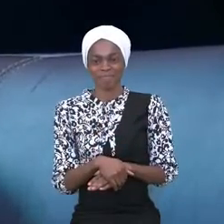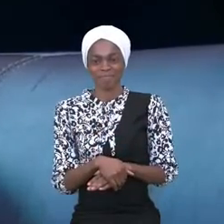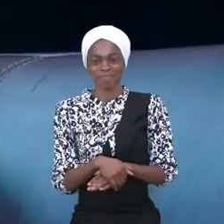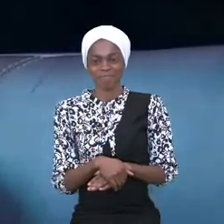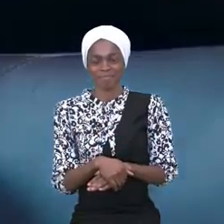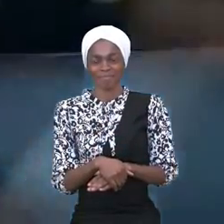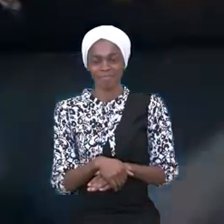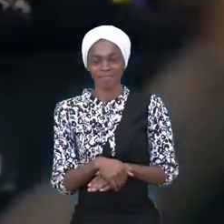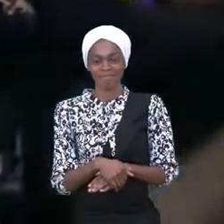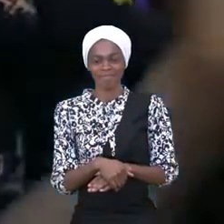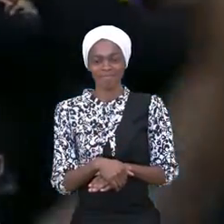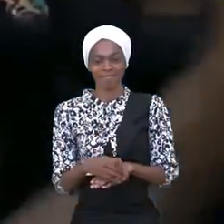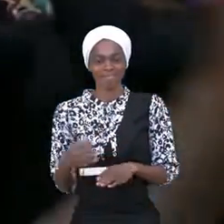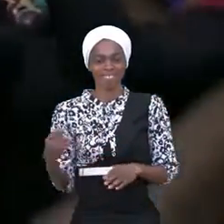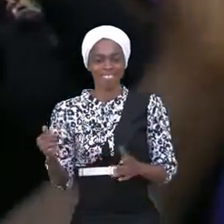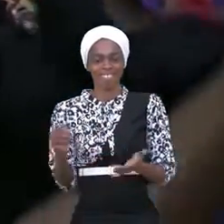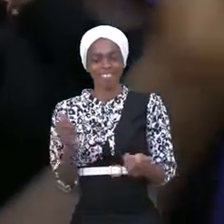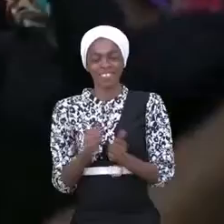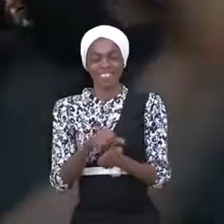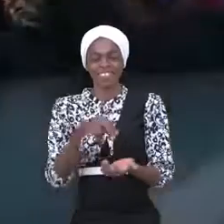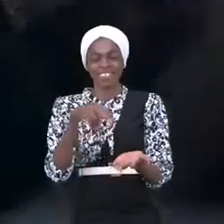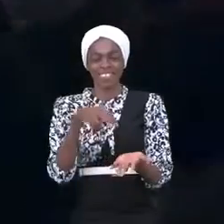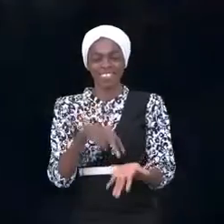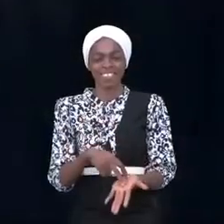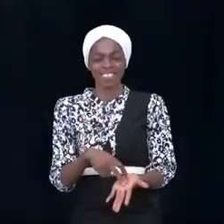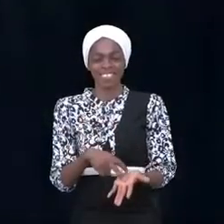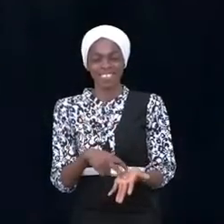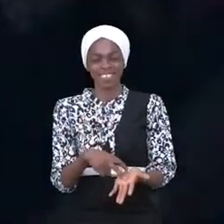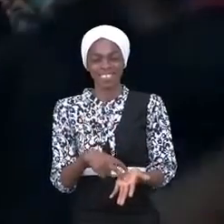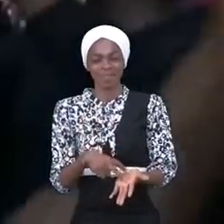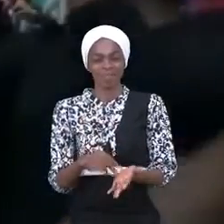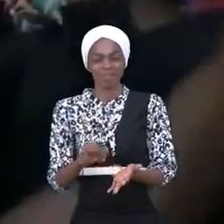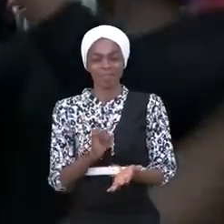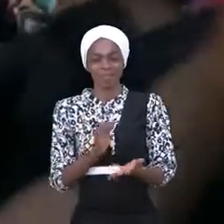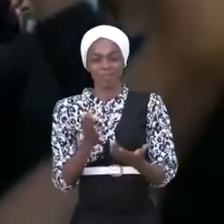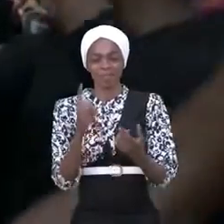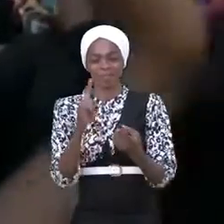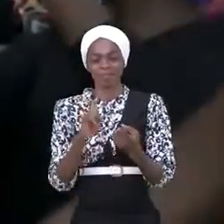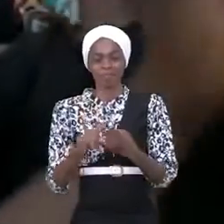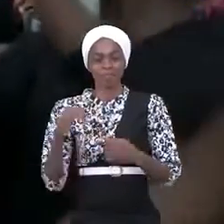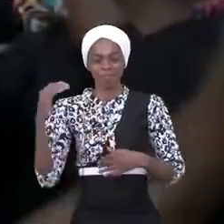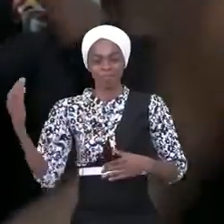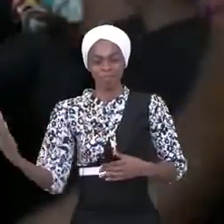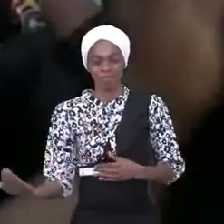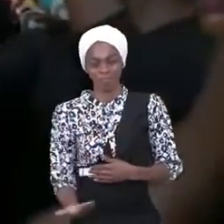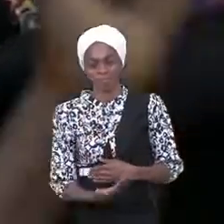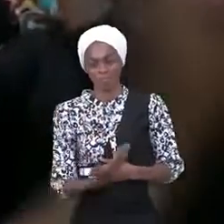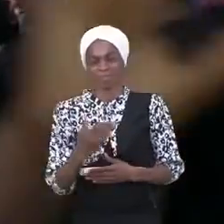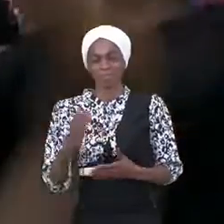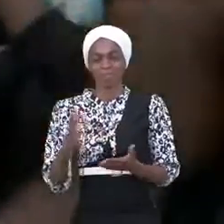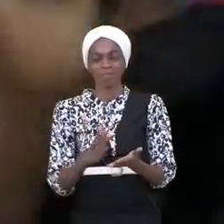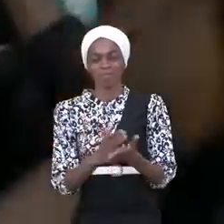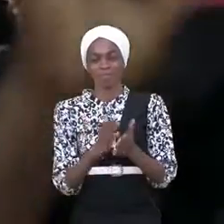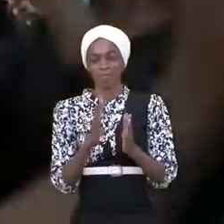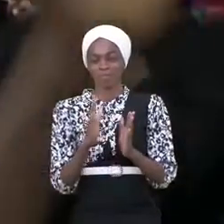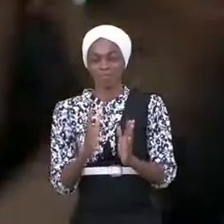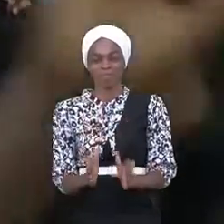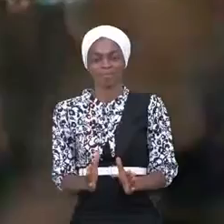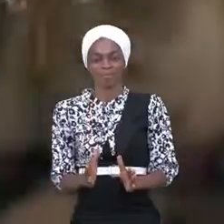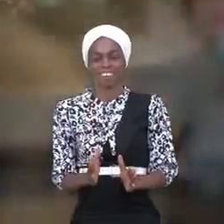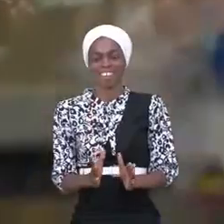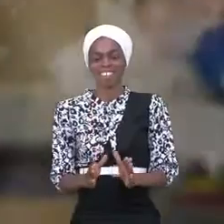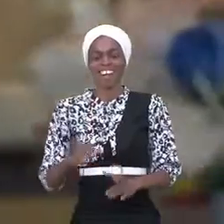with standing ovation. I want you to welcome Minister